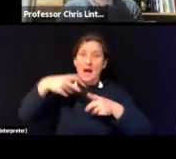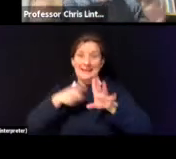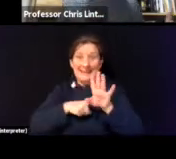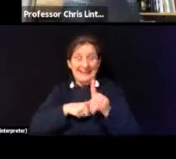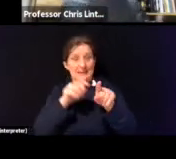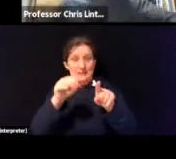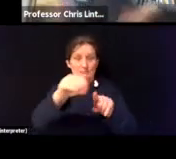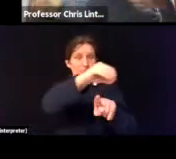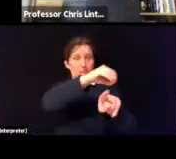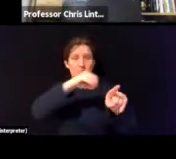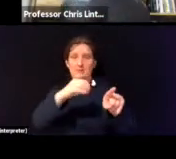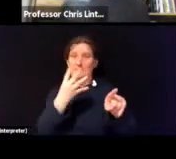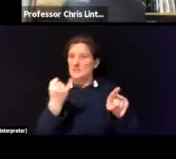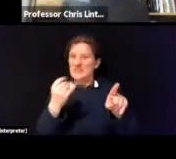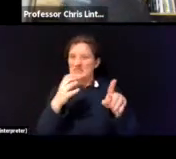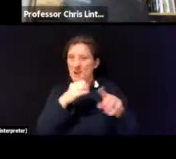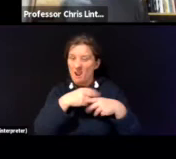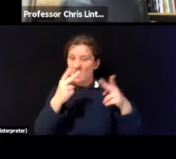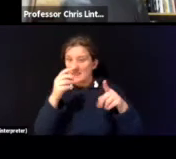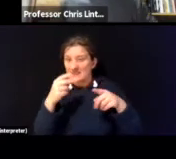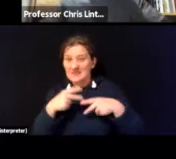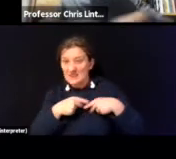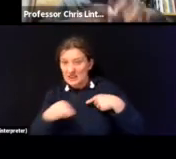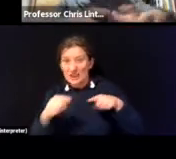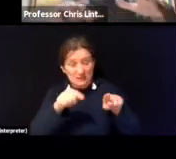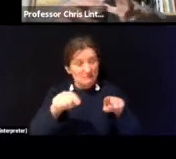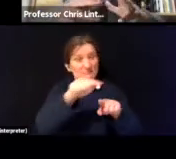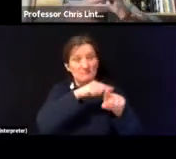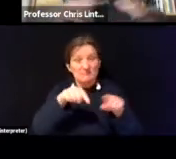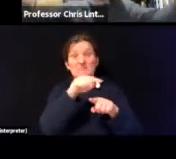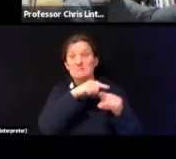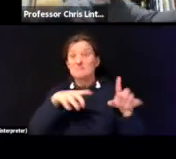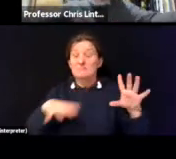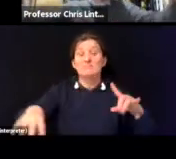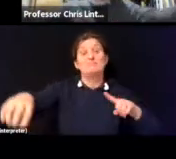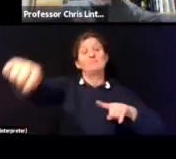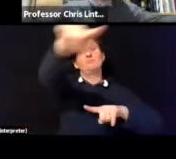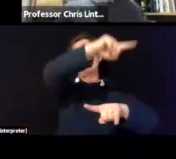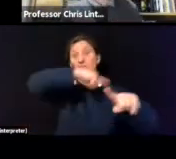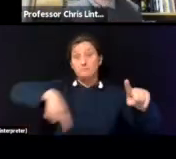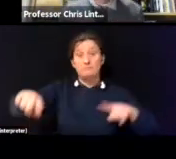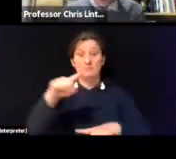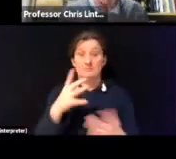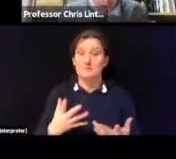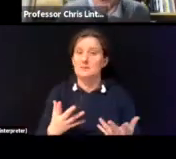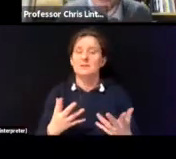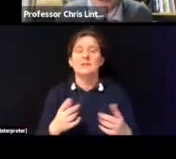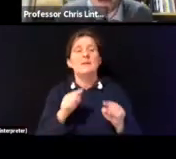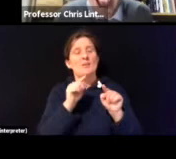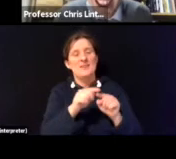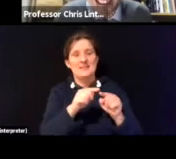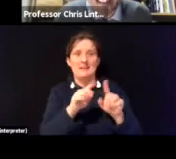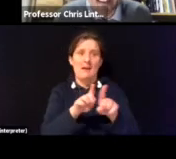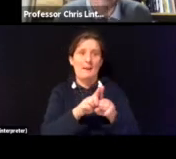size of Neptune. The biggest of them is 2 or 3 times the size of Jupiter. So this is sort of like a expanded, blown up version of our solar